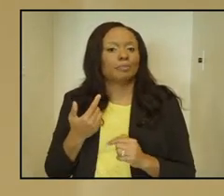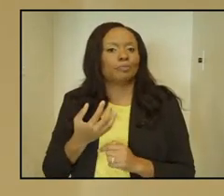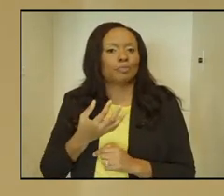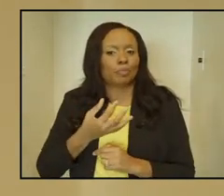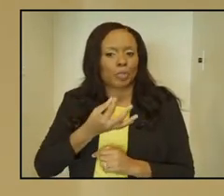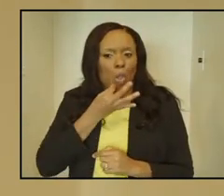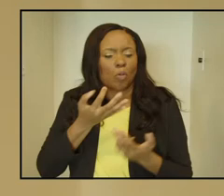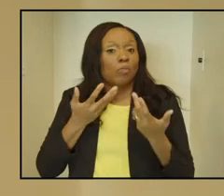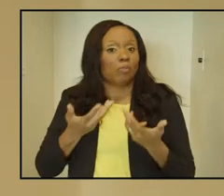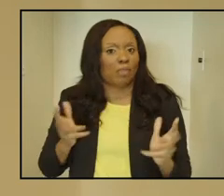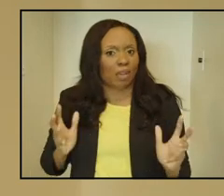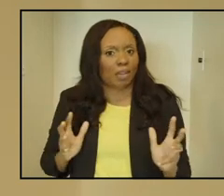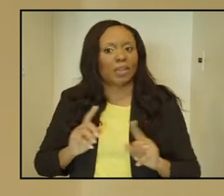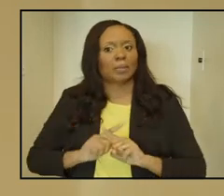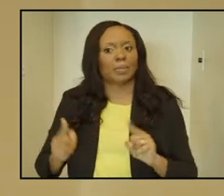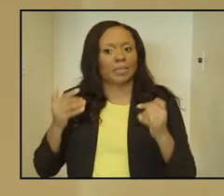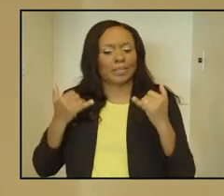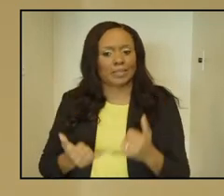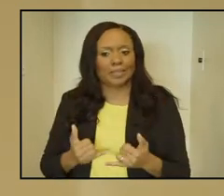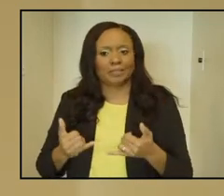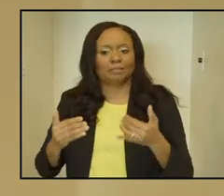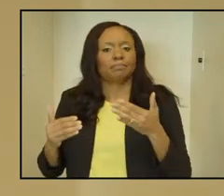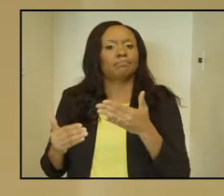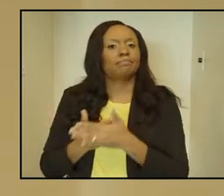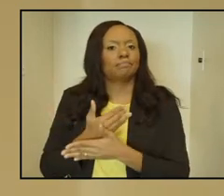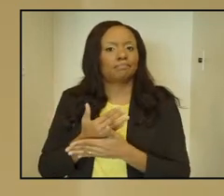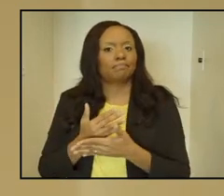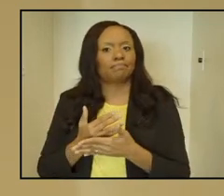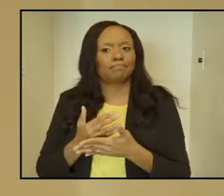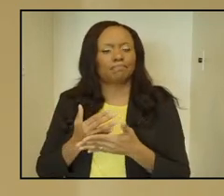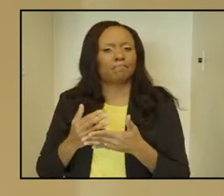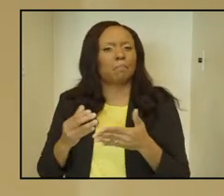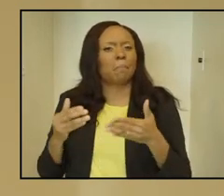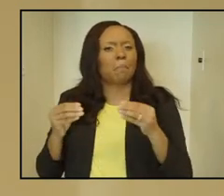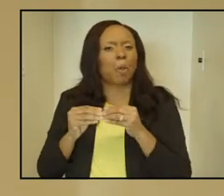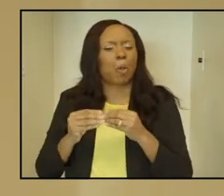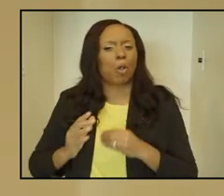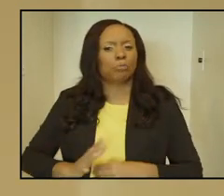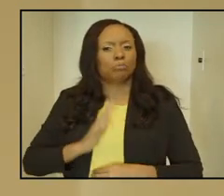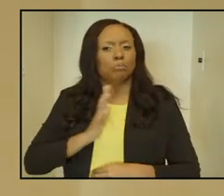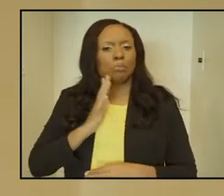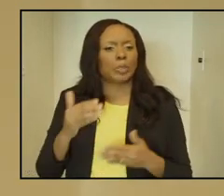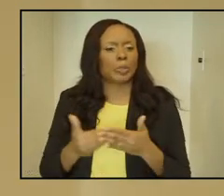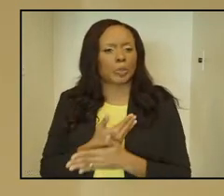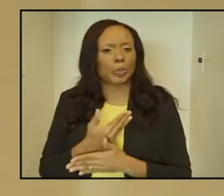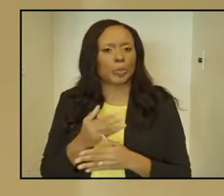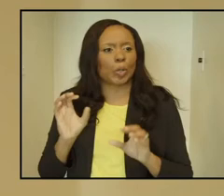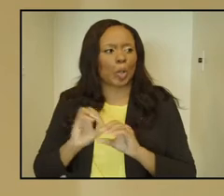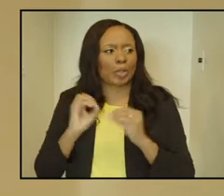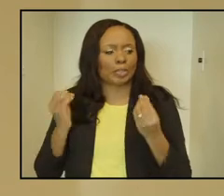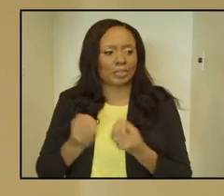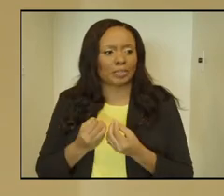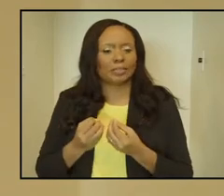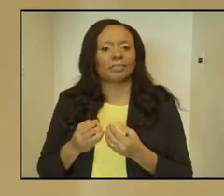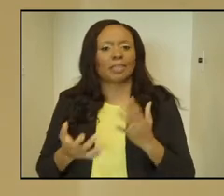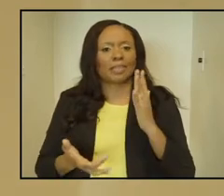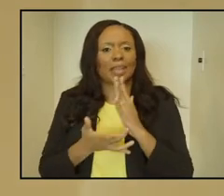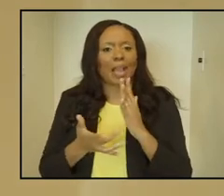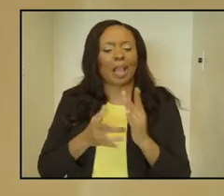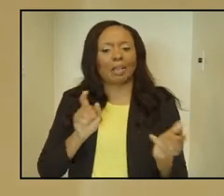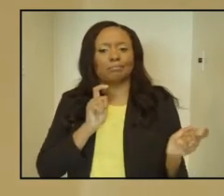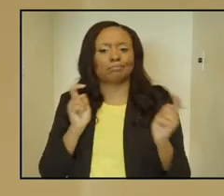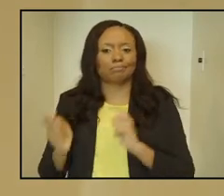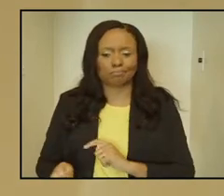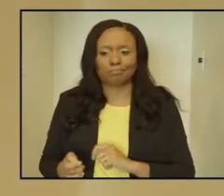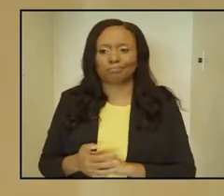modern, productive, and resourceful organization. Hand in hand with this digital transformation is the